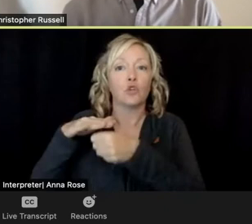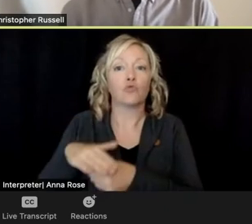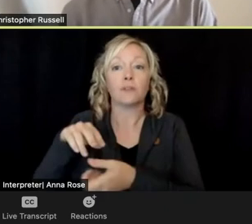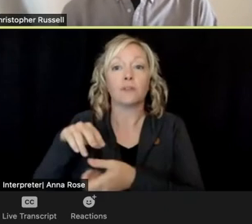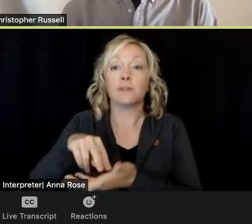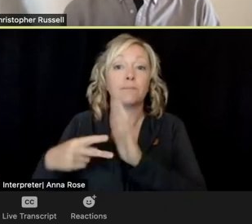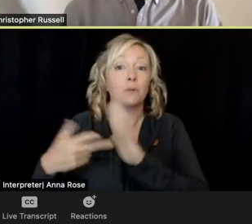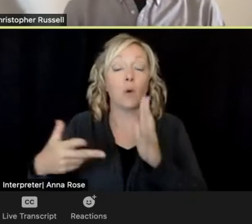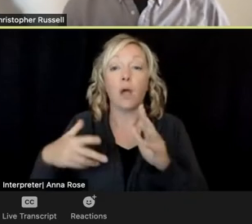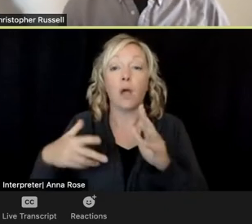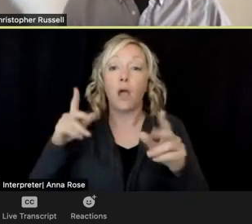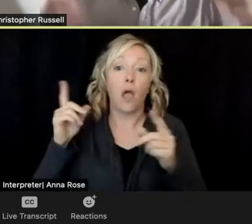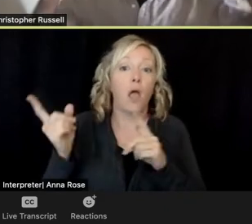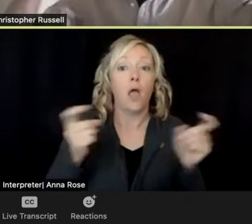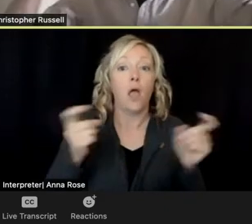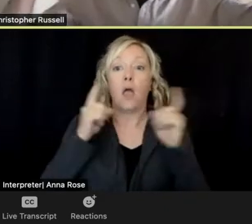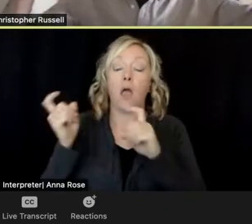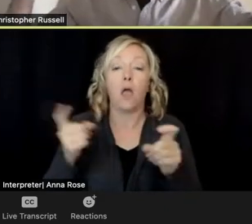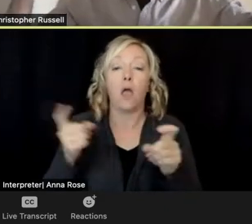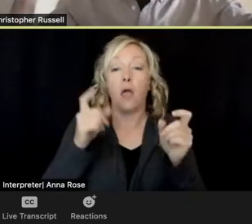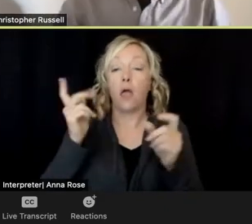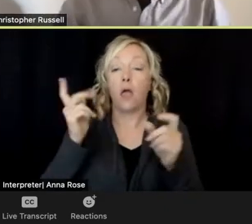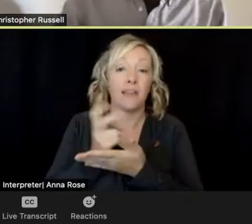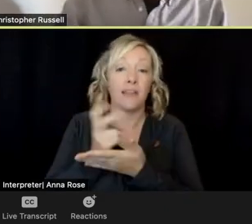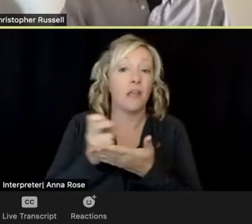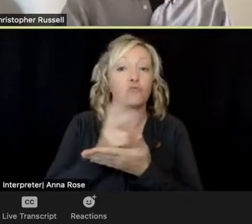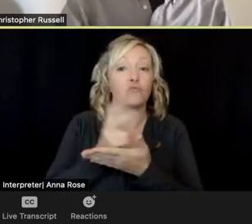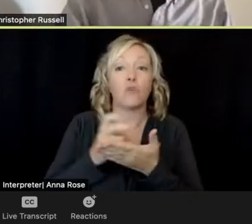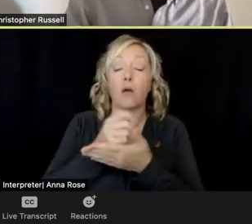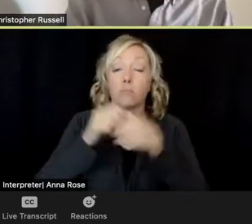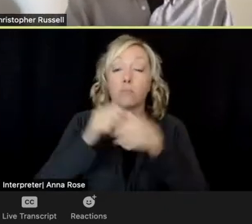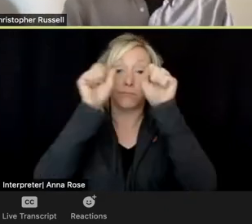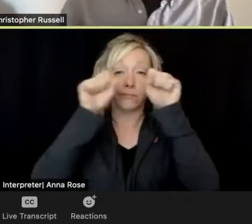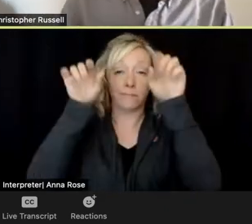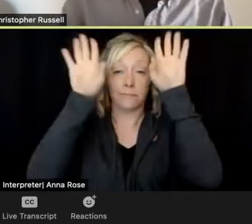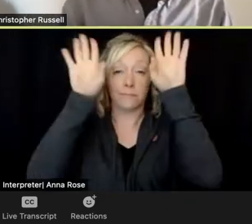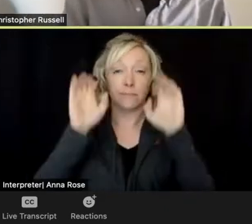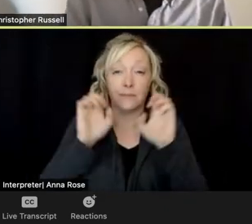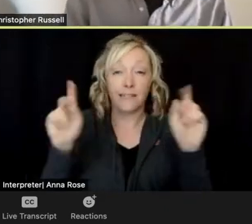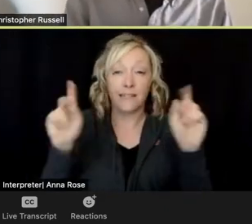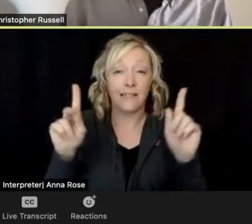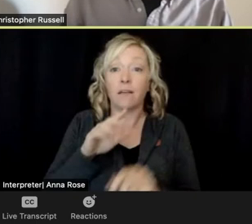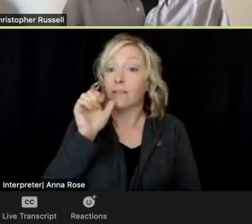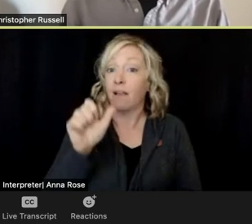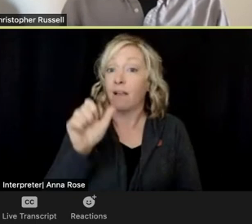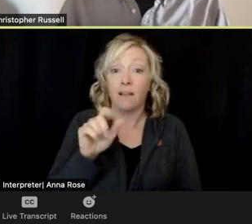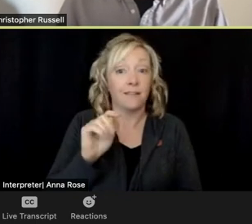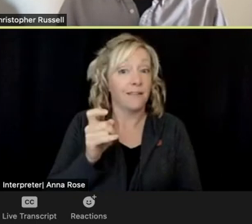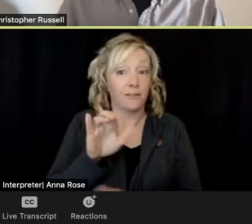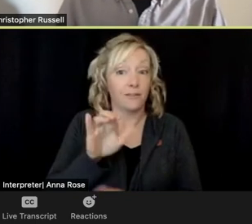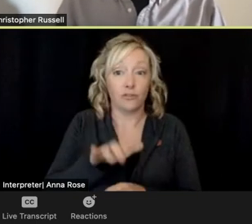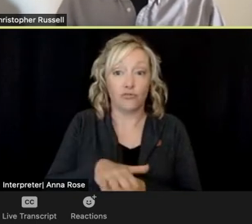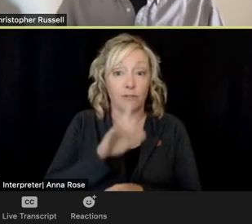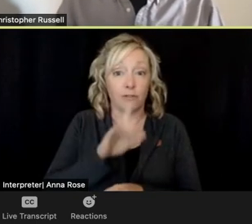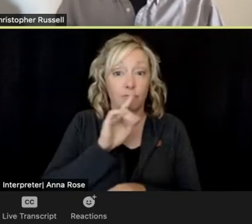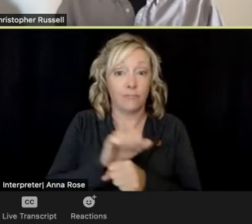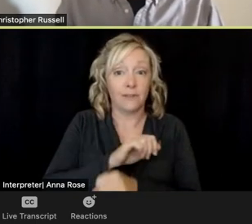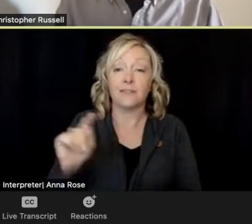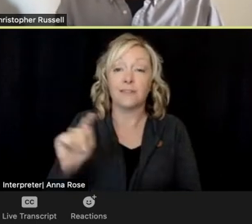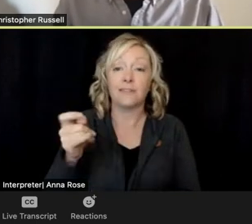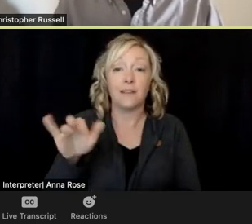hyperactivity, tantrums, freaking out, tearing your hair out, right? But that's not actually toxic stress. Toxic stress